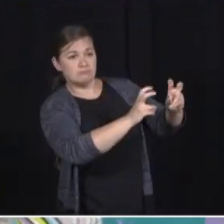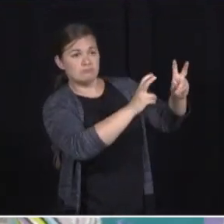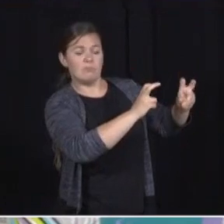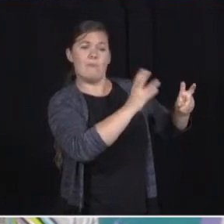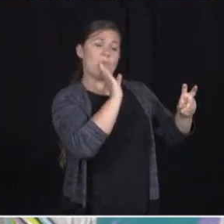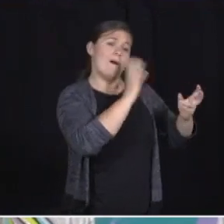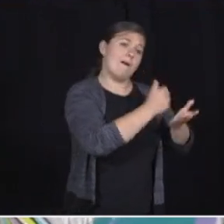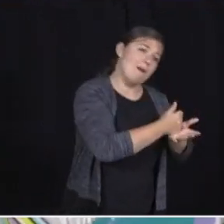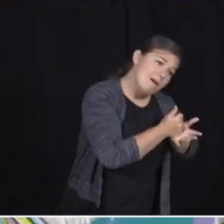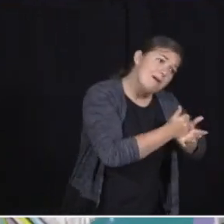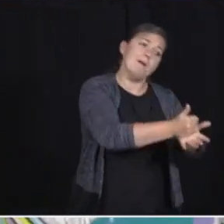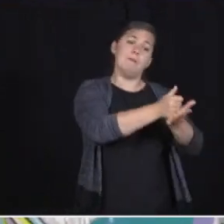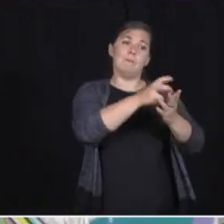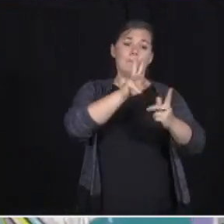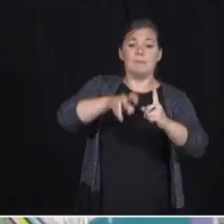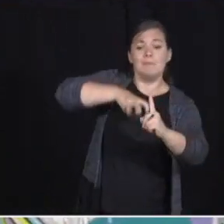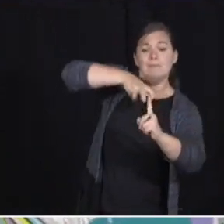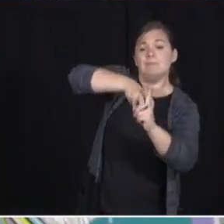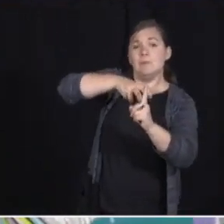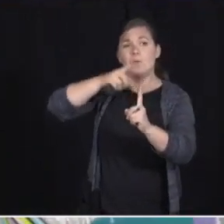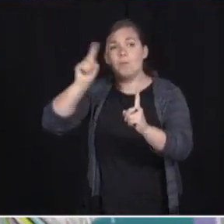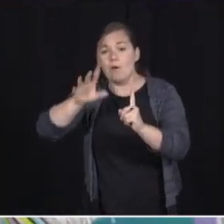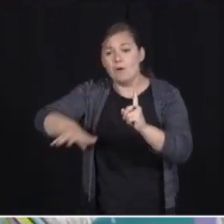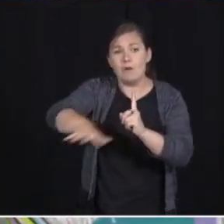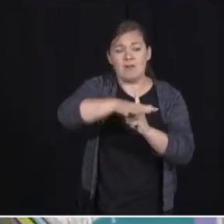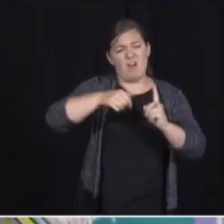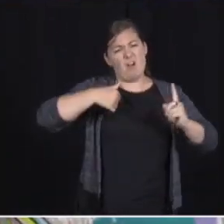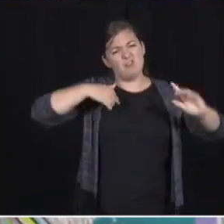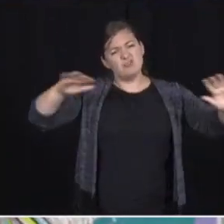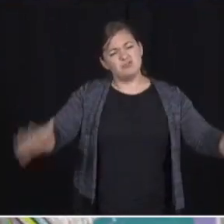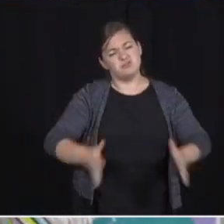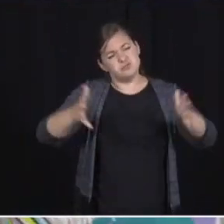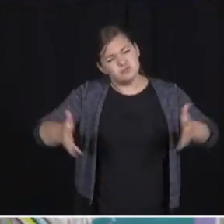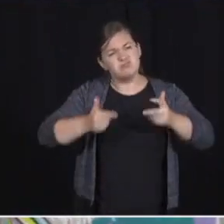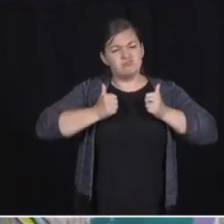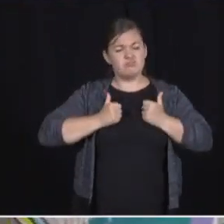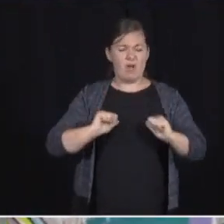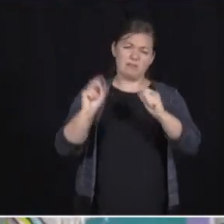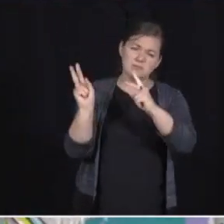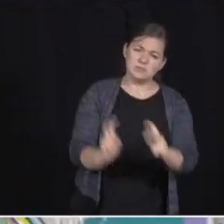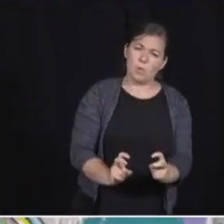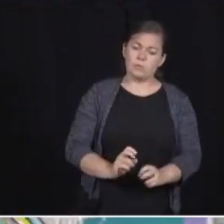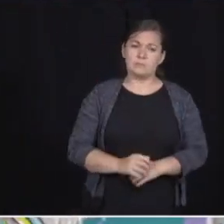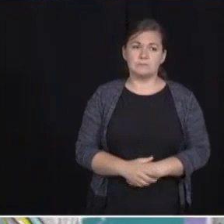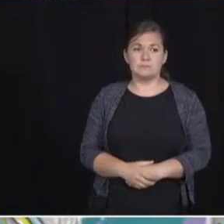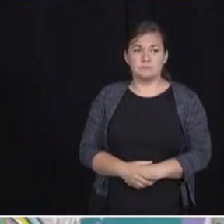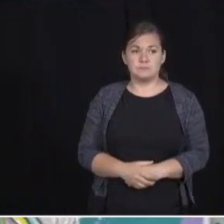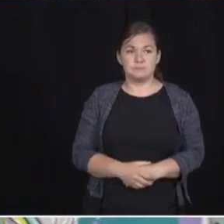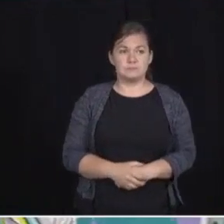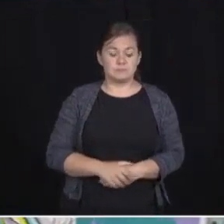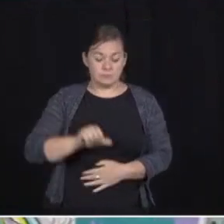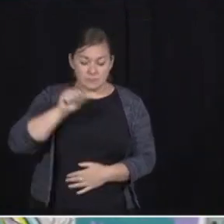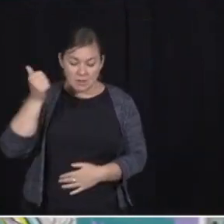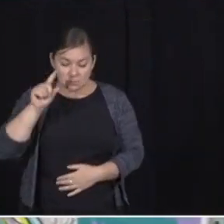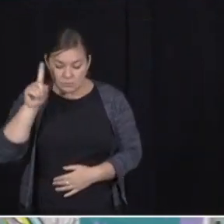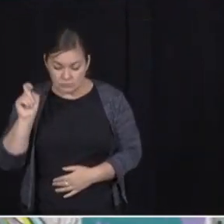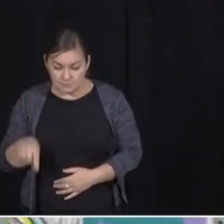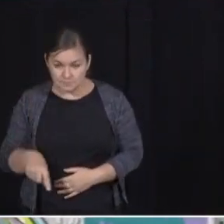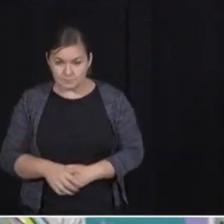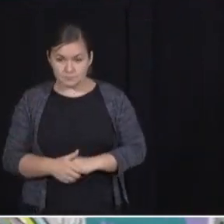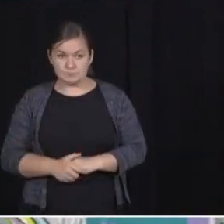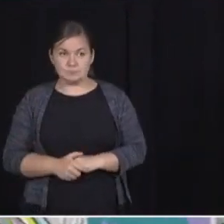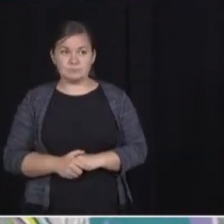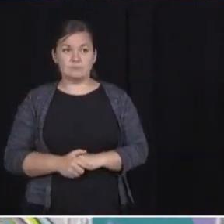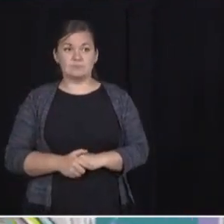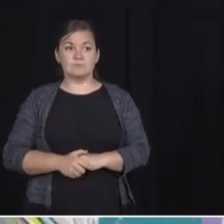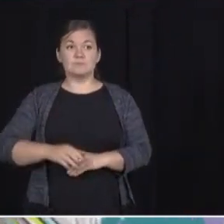download it and give it a shot. Thank you. Next question. Next question comes from Christina Tanalia from